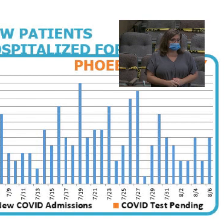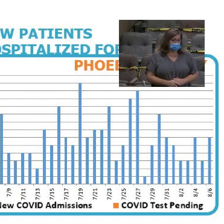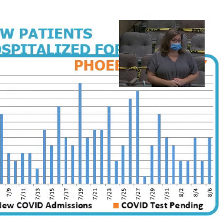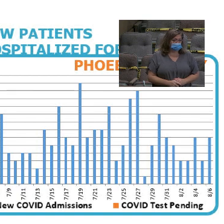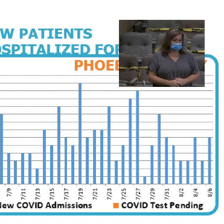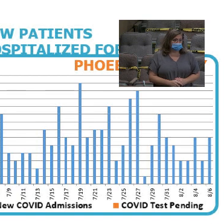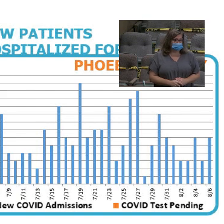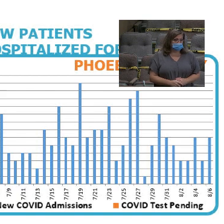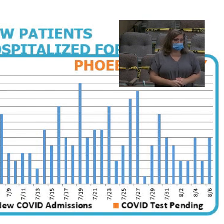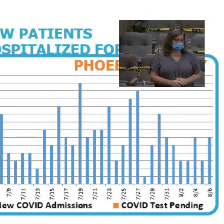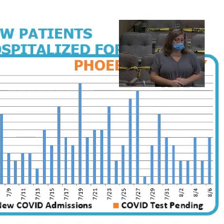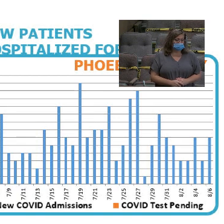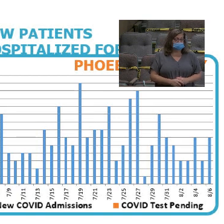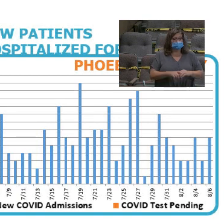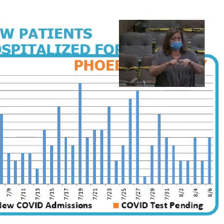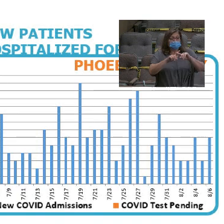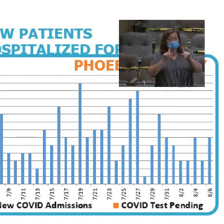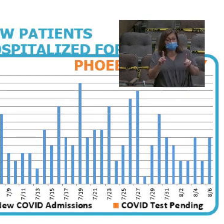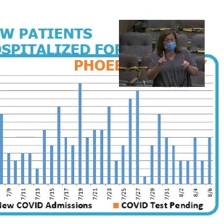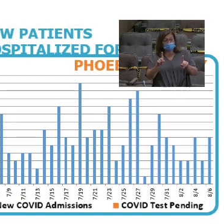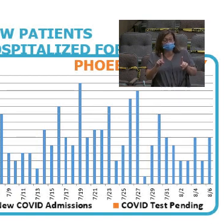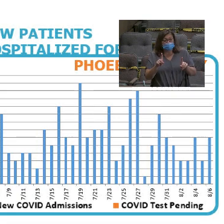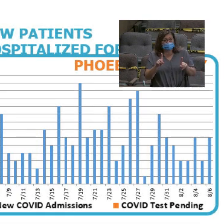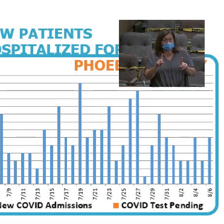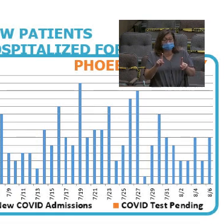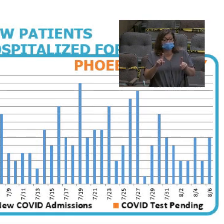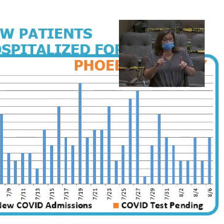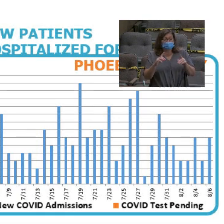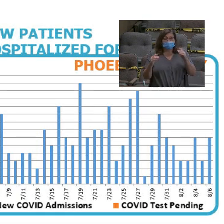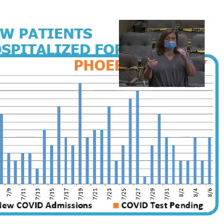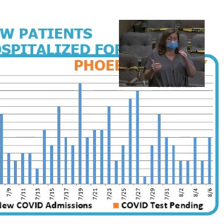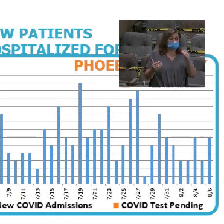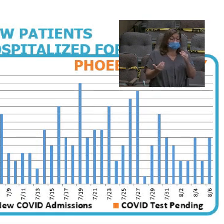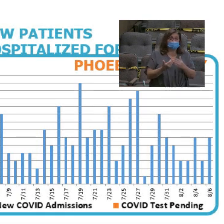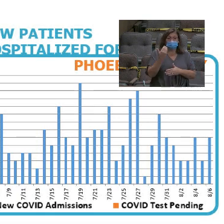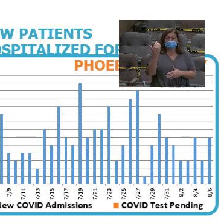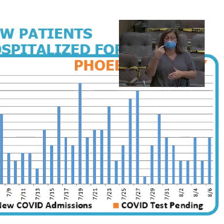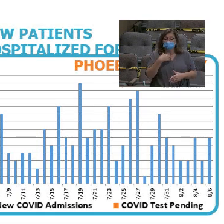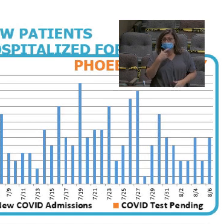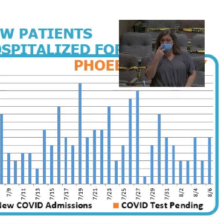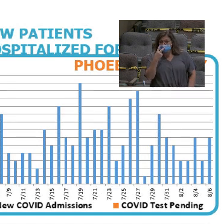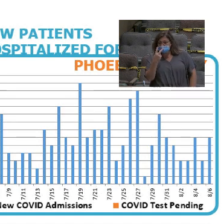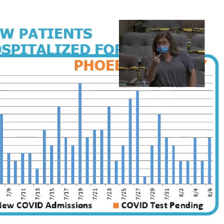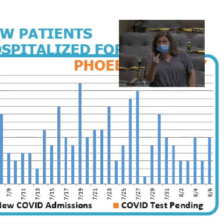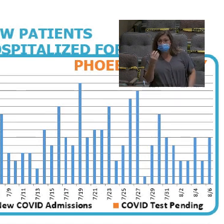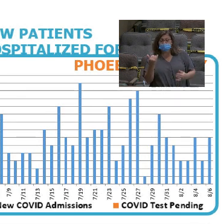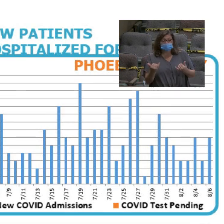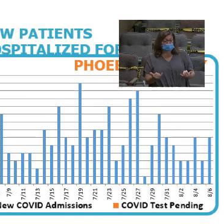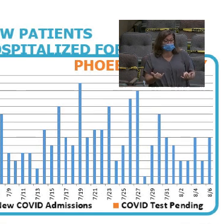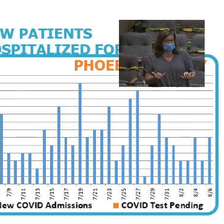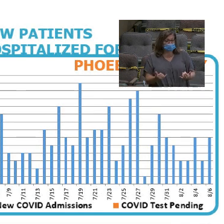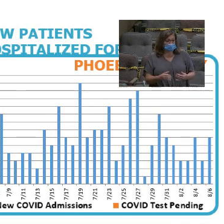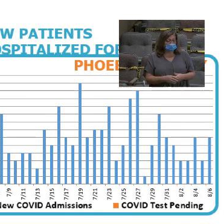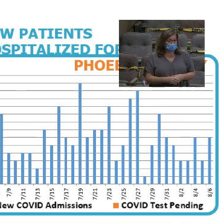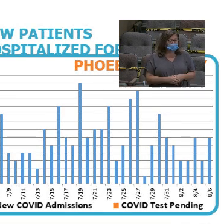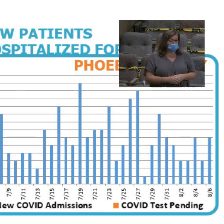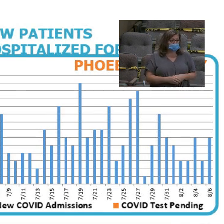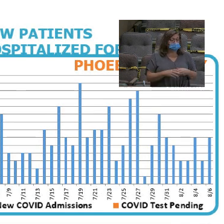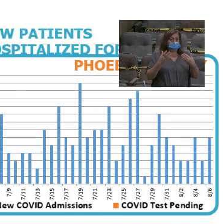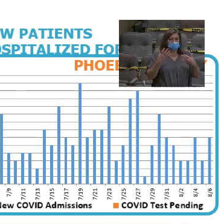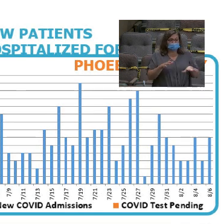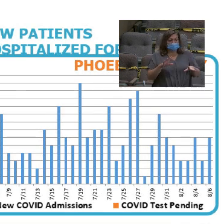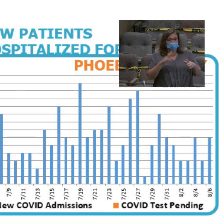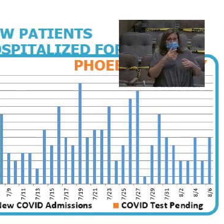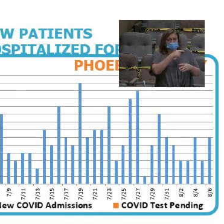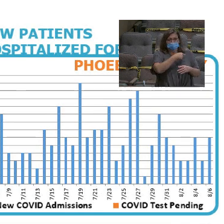the phenomenon that we're seeing now, and I think, again, this has been what's been referenced by Chairman Cohilas and